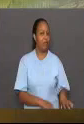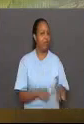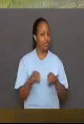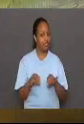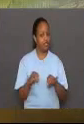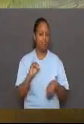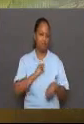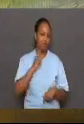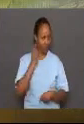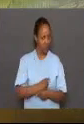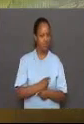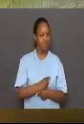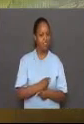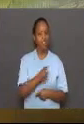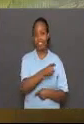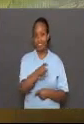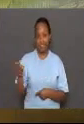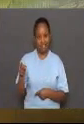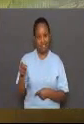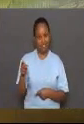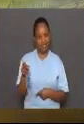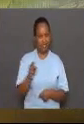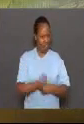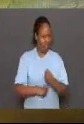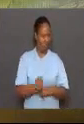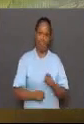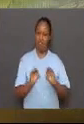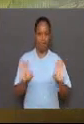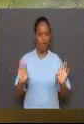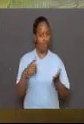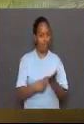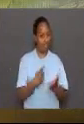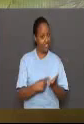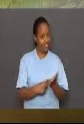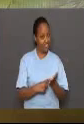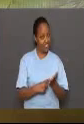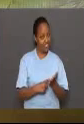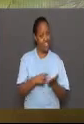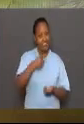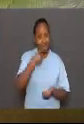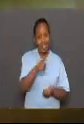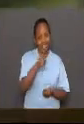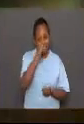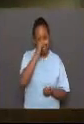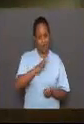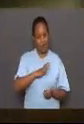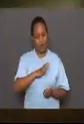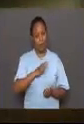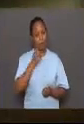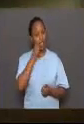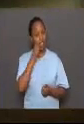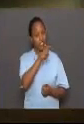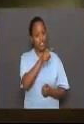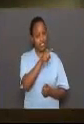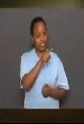Good work, students. I am sure that you had no trouble identifying that telling